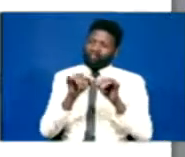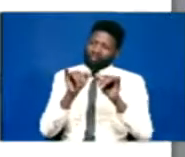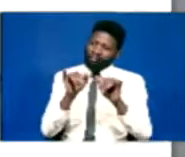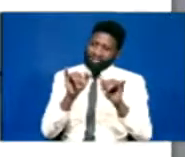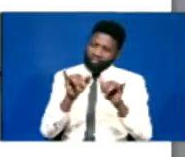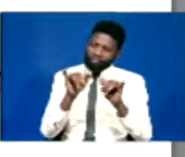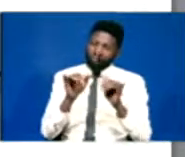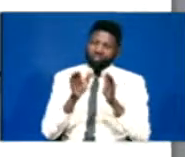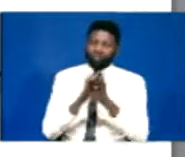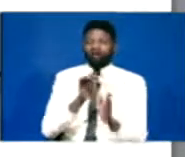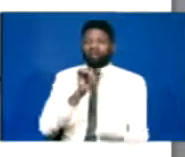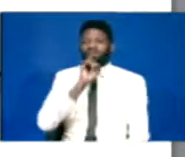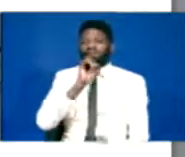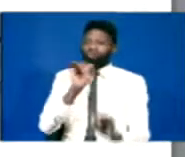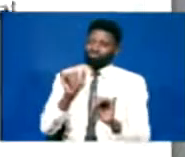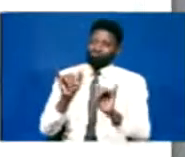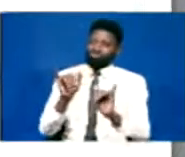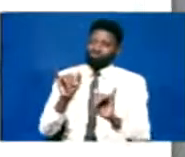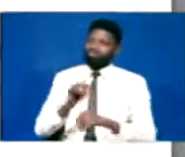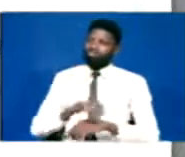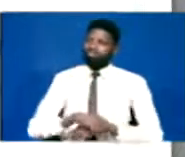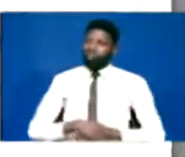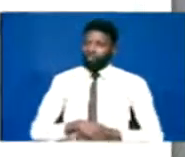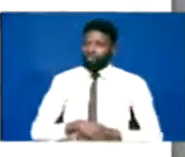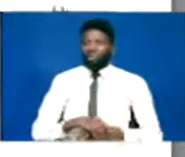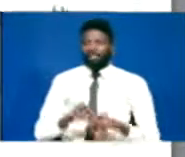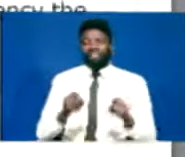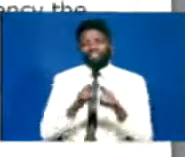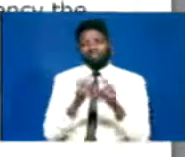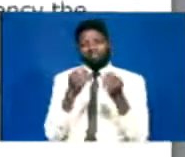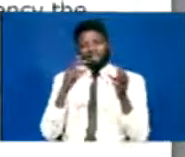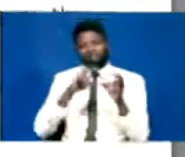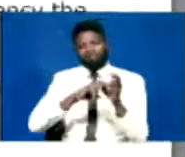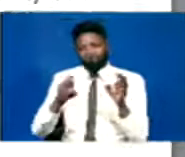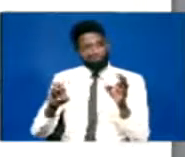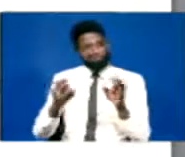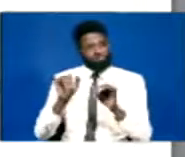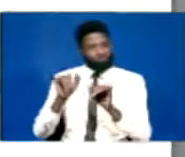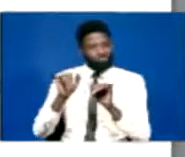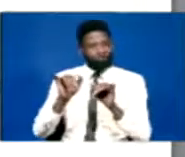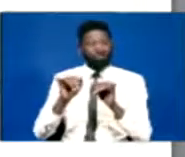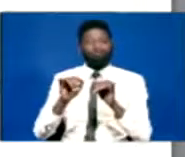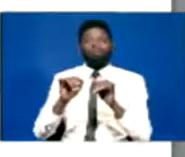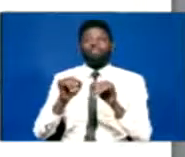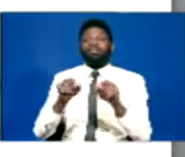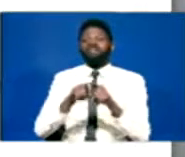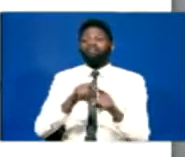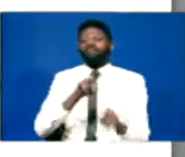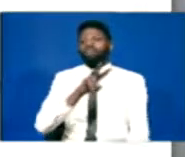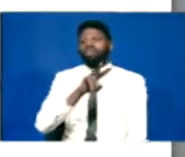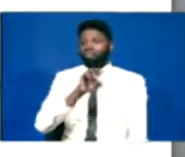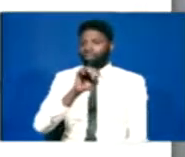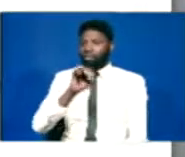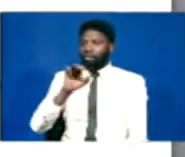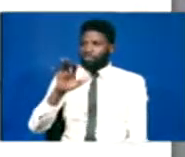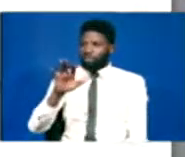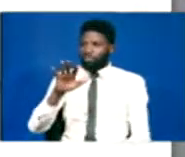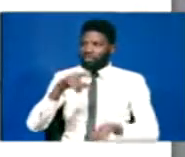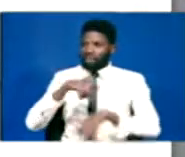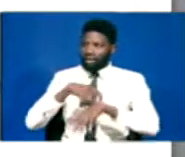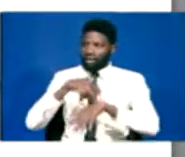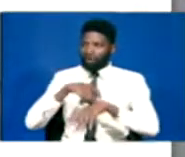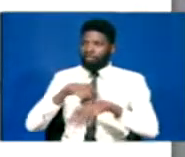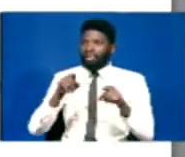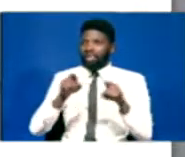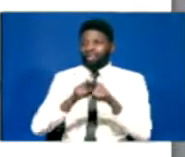with KANU, as many others were exiting the party. And in 2005, under the leadership of the party's